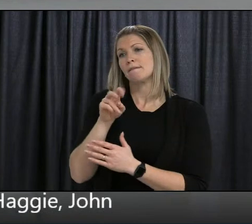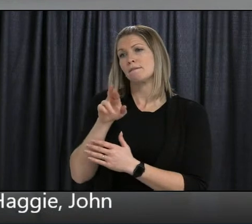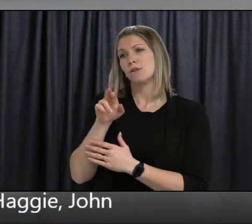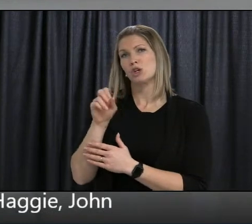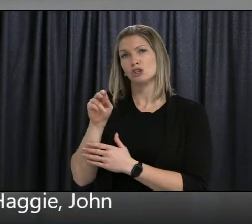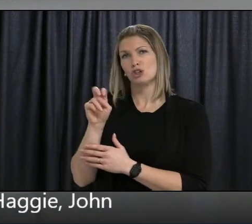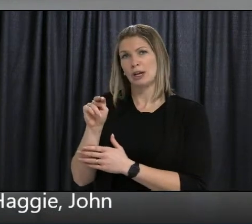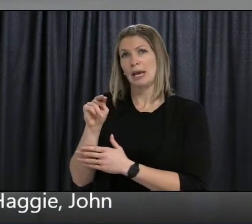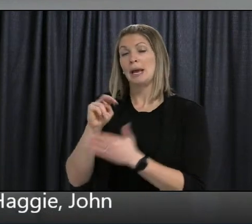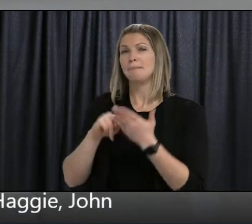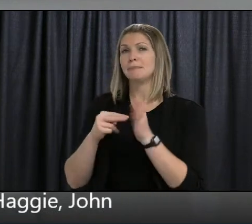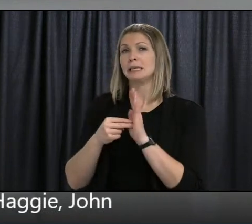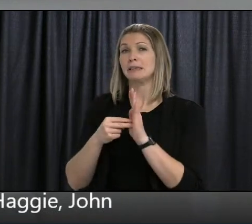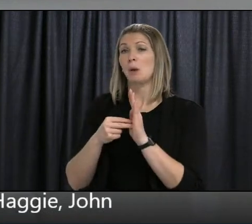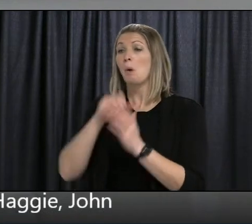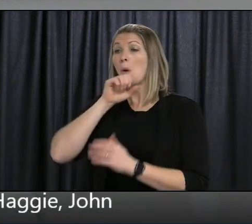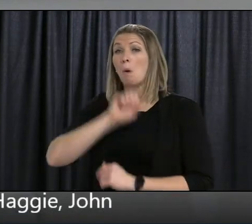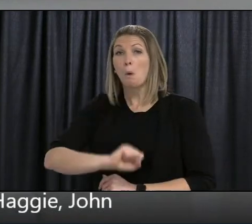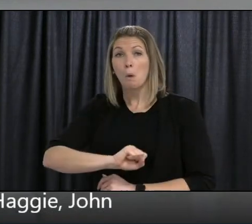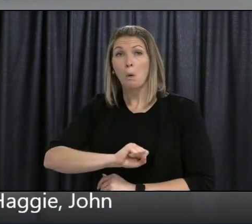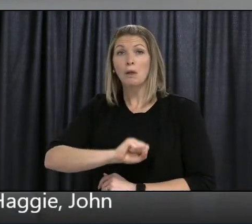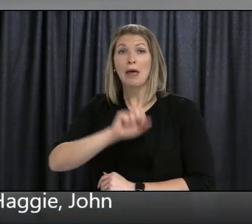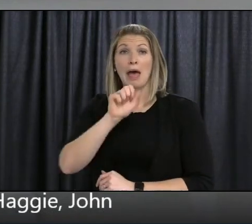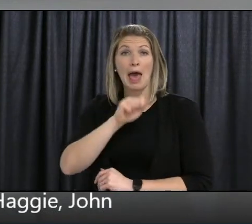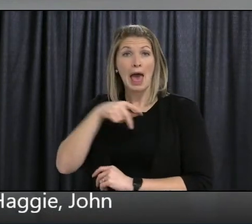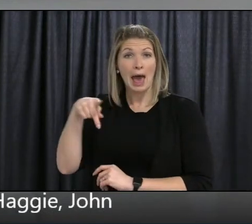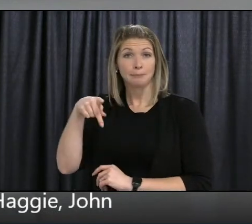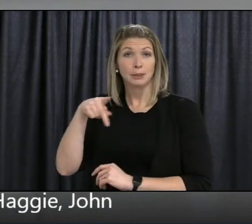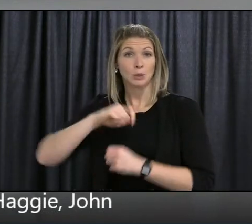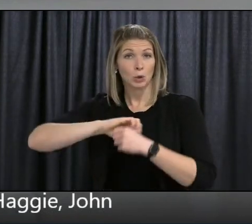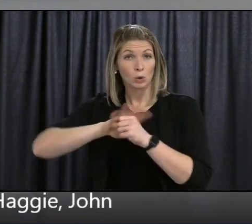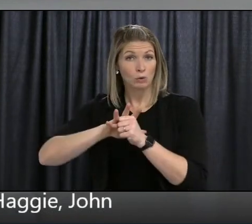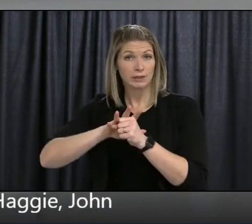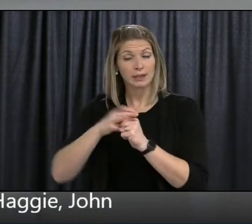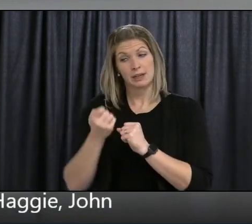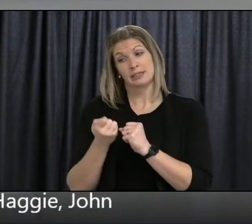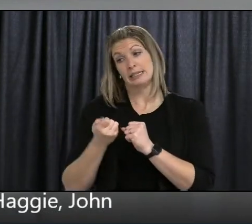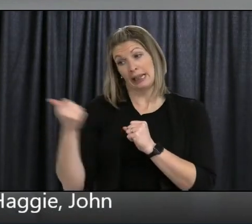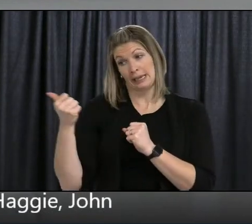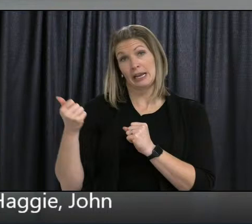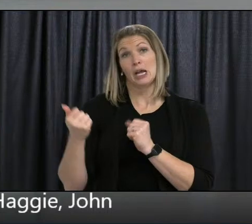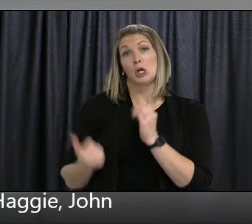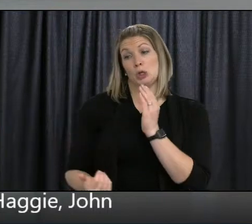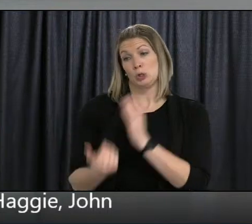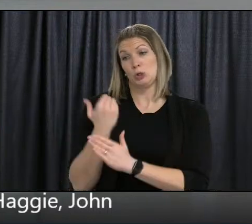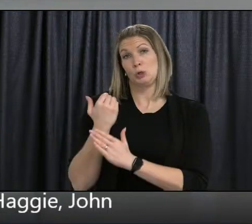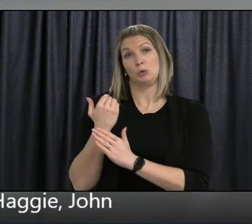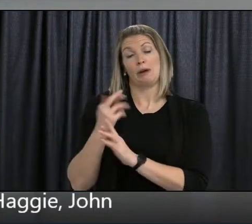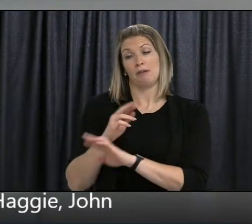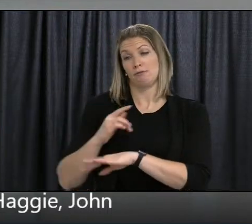to Google Play or Apple and make sure you have the latest version downloaded.